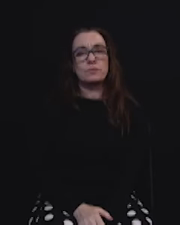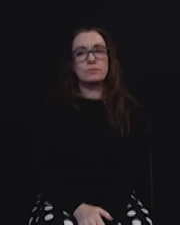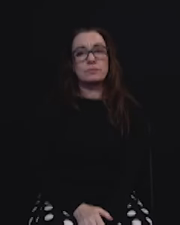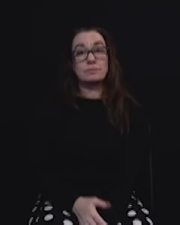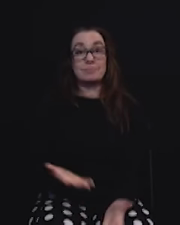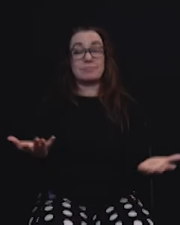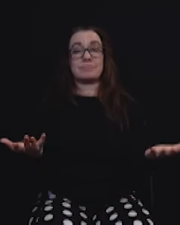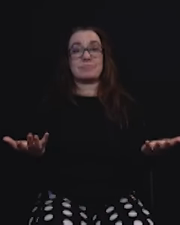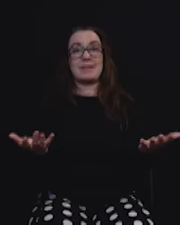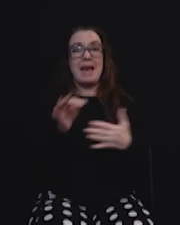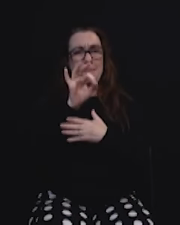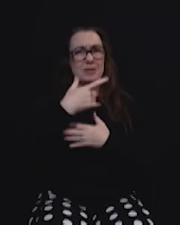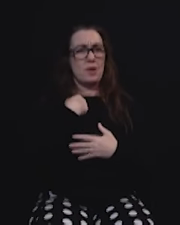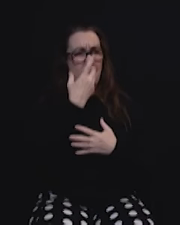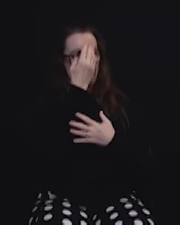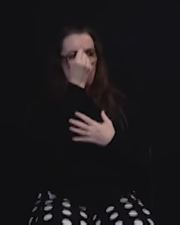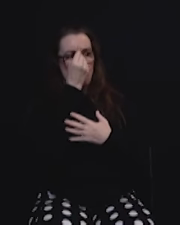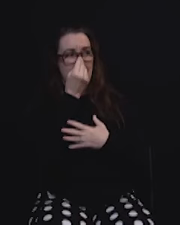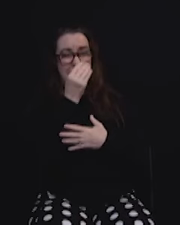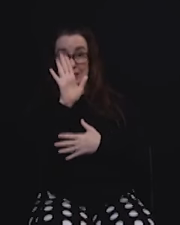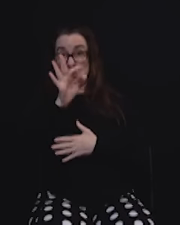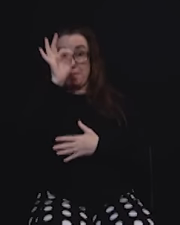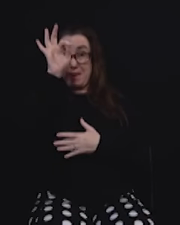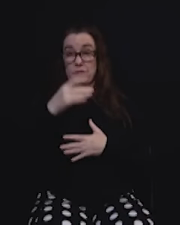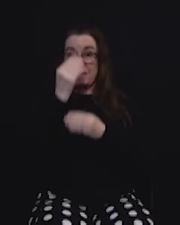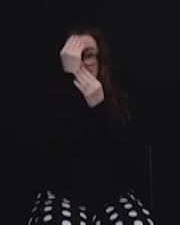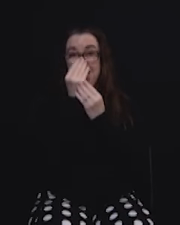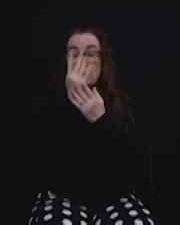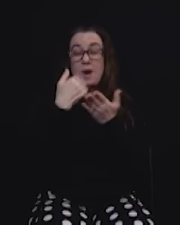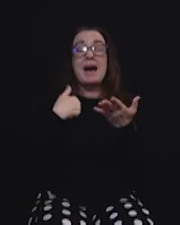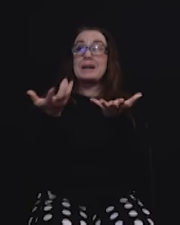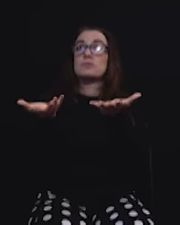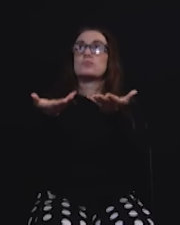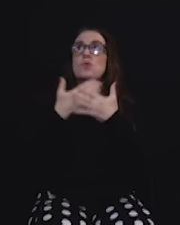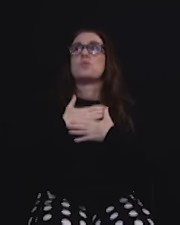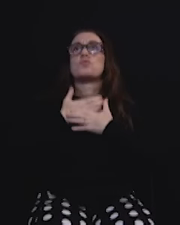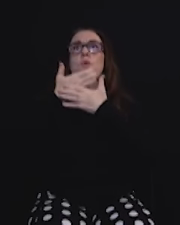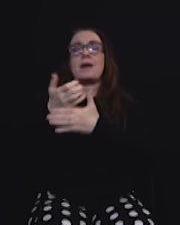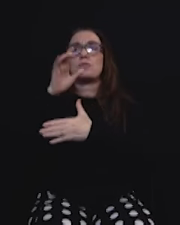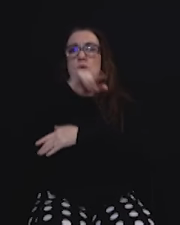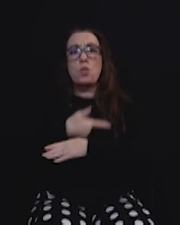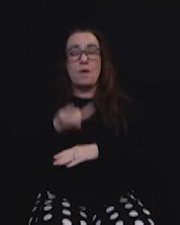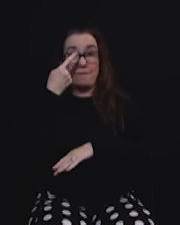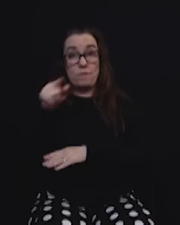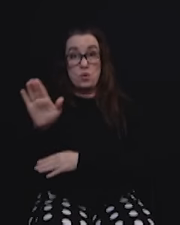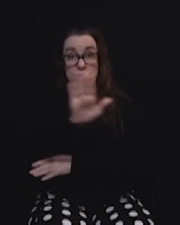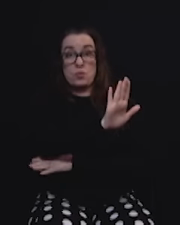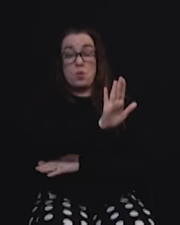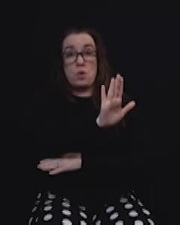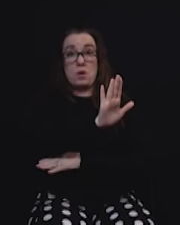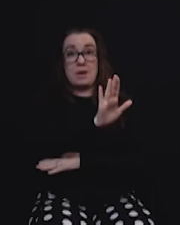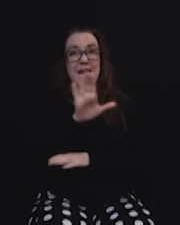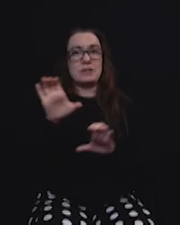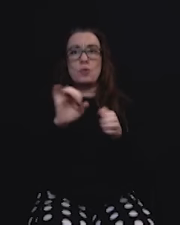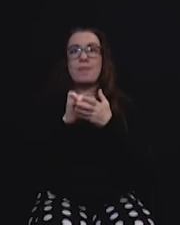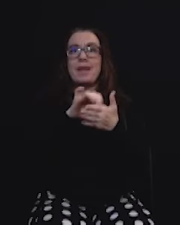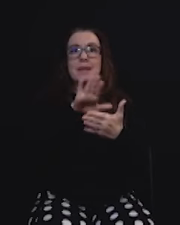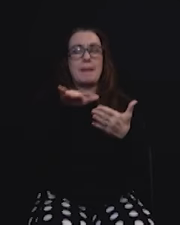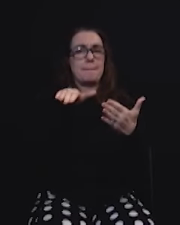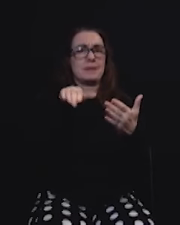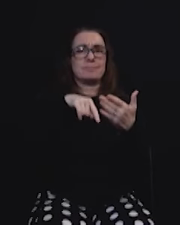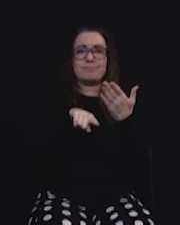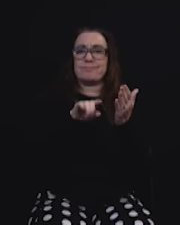As a pastor, I want you to know, I cry out to the Lord on your behalf. I do that in the middle of the